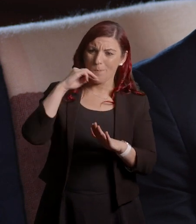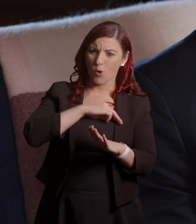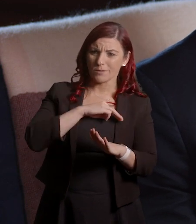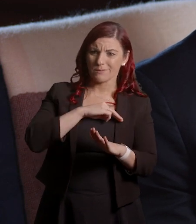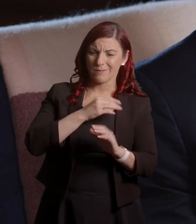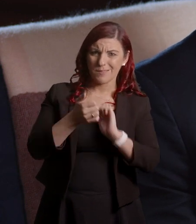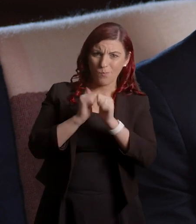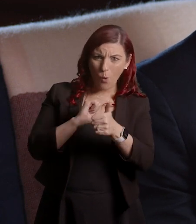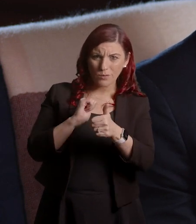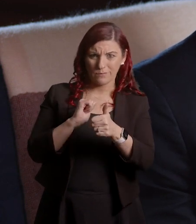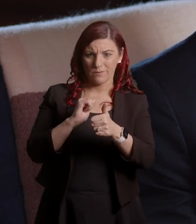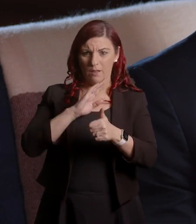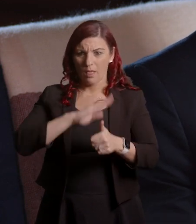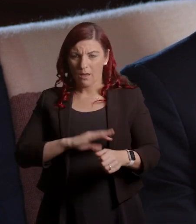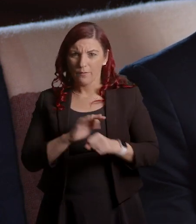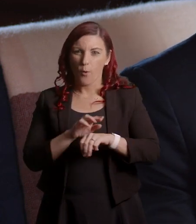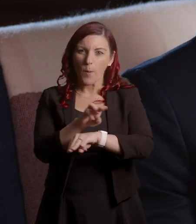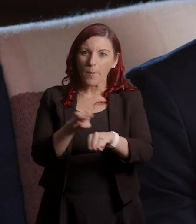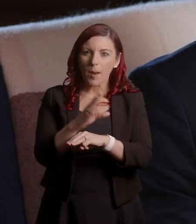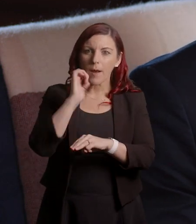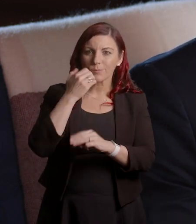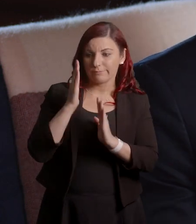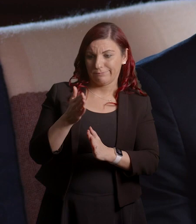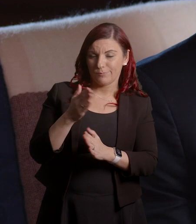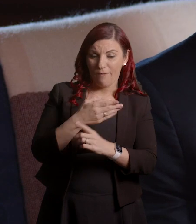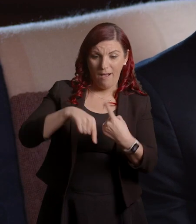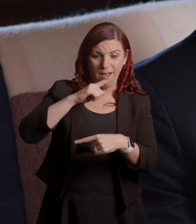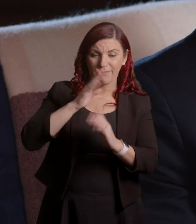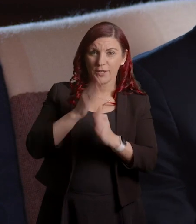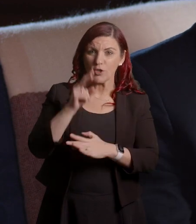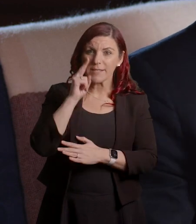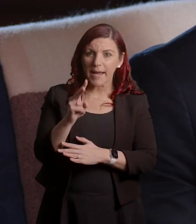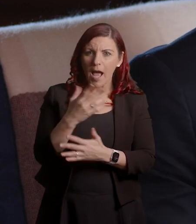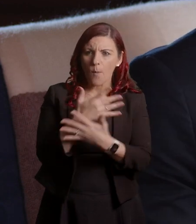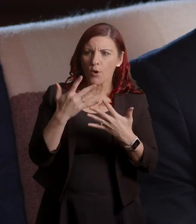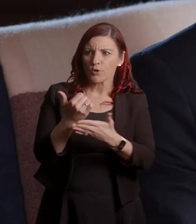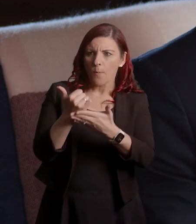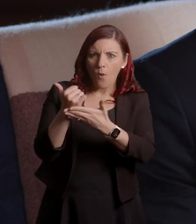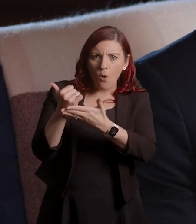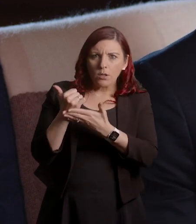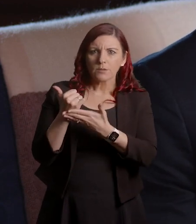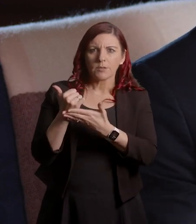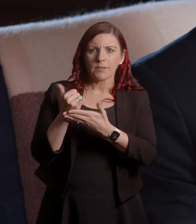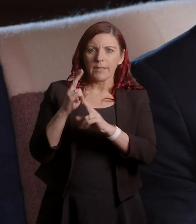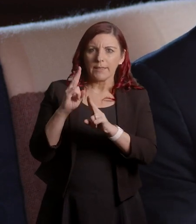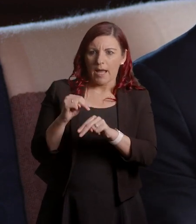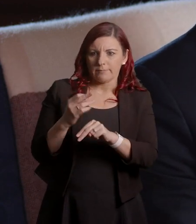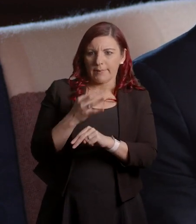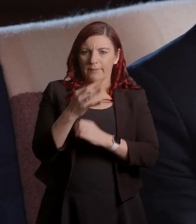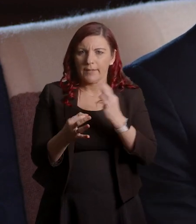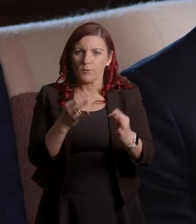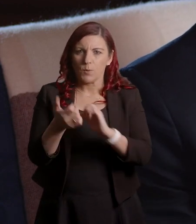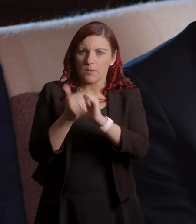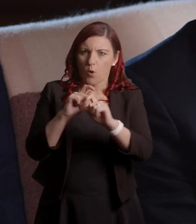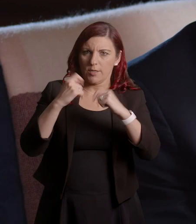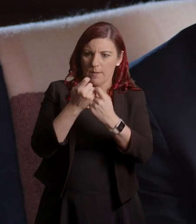sport as an outlet for people. You know, we've all seen how much how much support can be